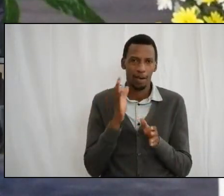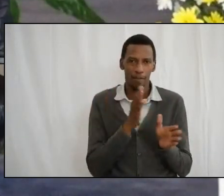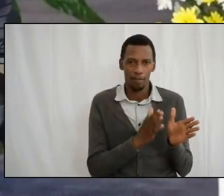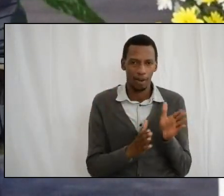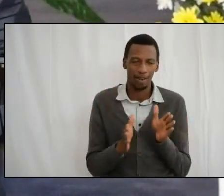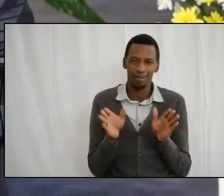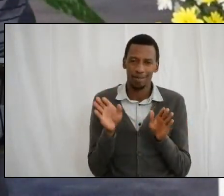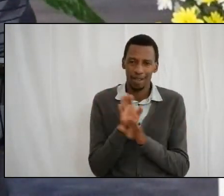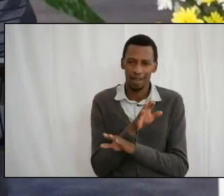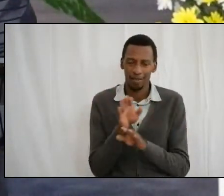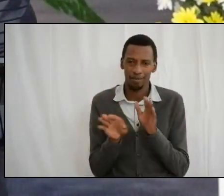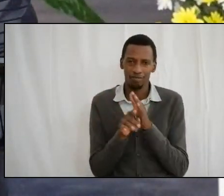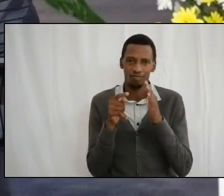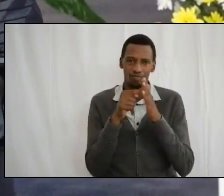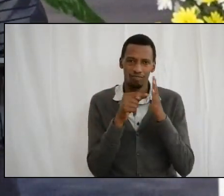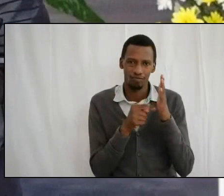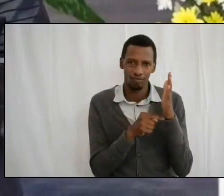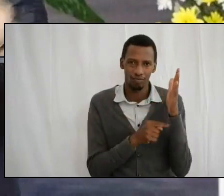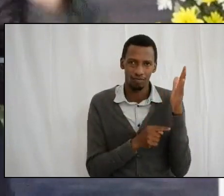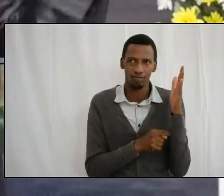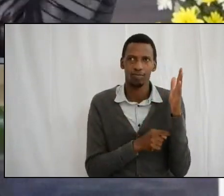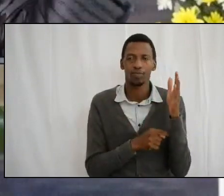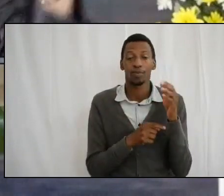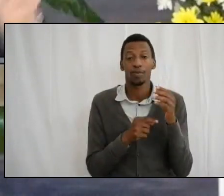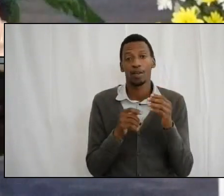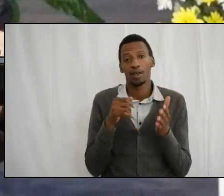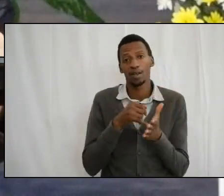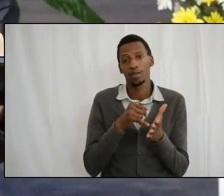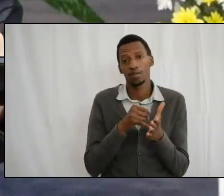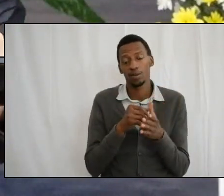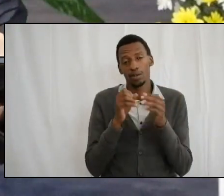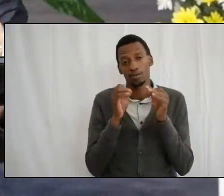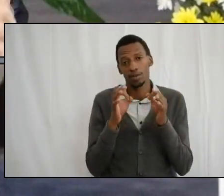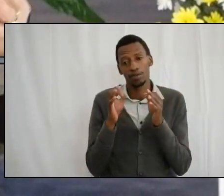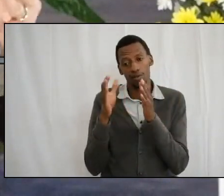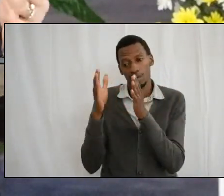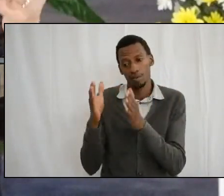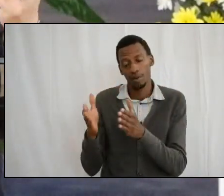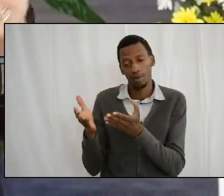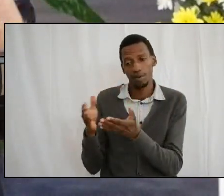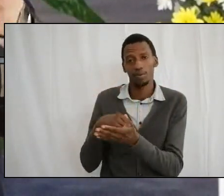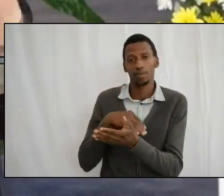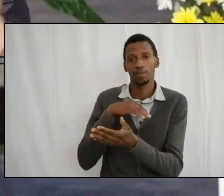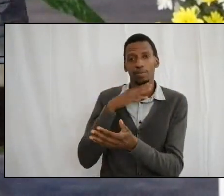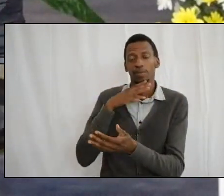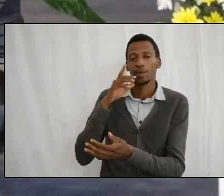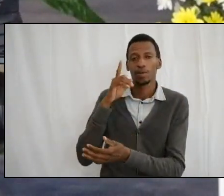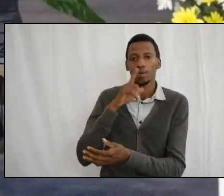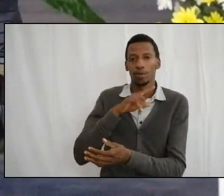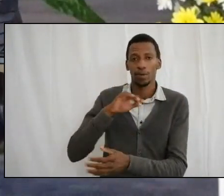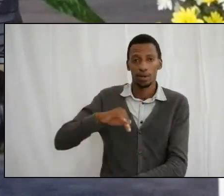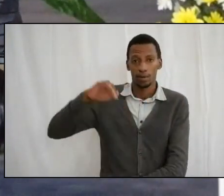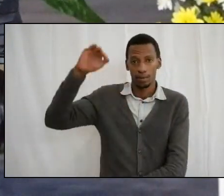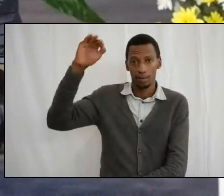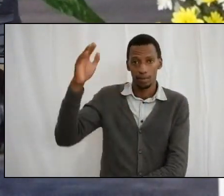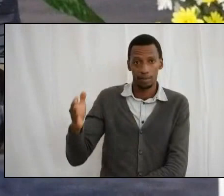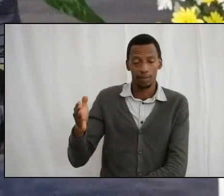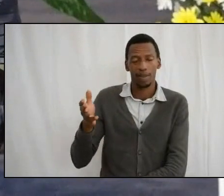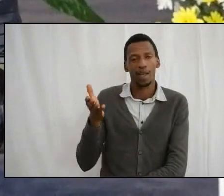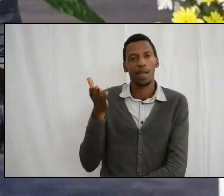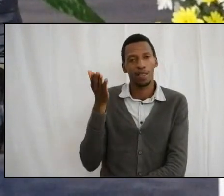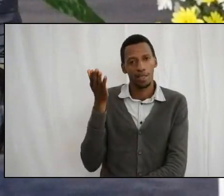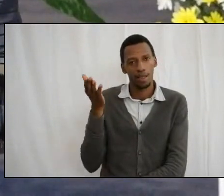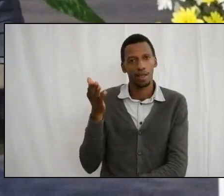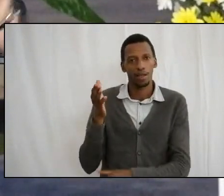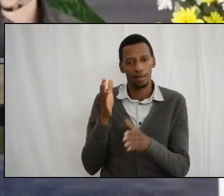of, including, God forbid, if someone died on the mountain, that there was somebody lined up to collect